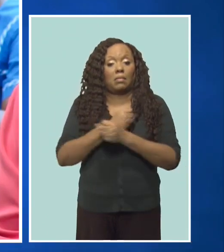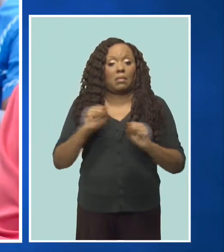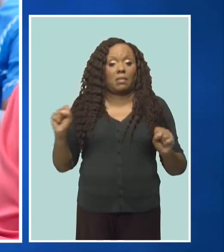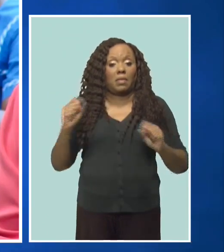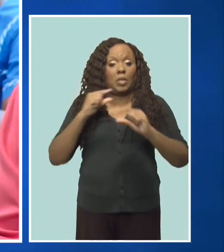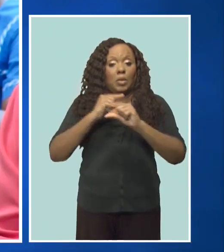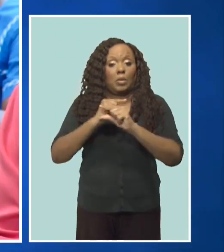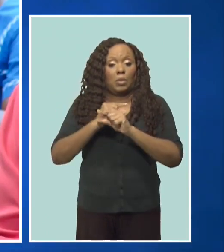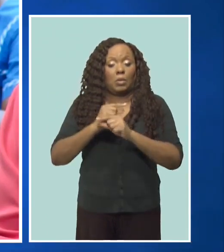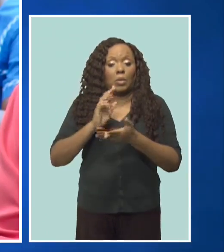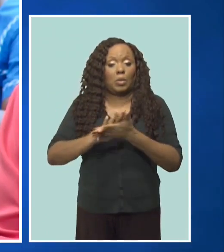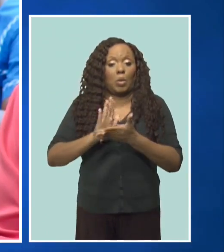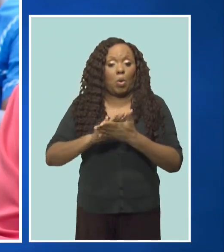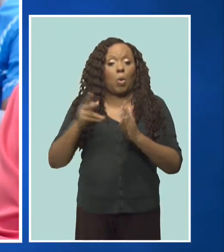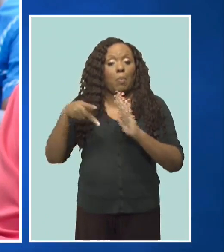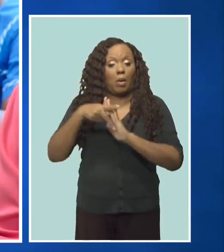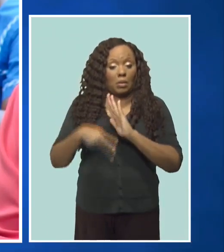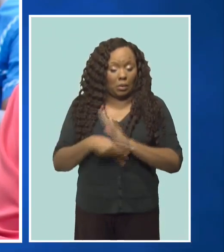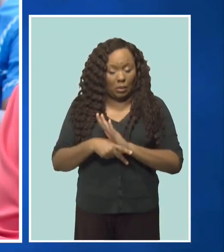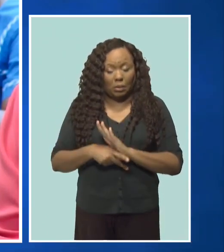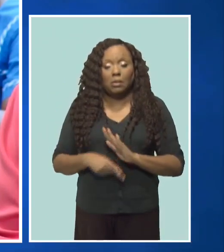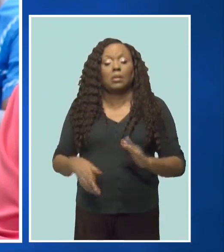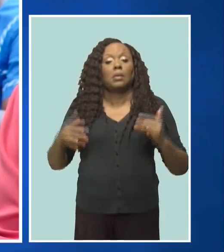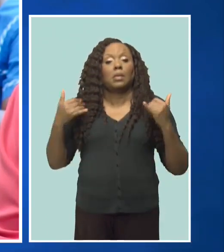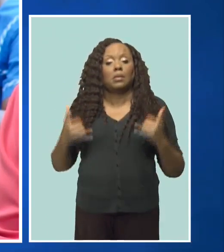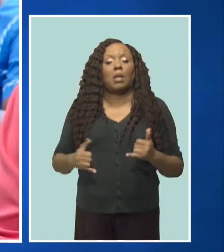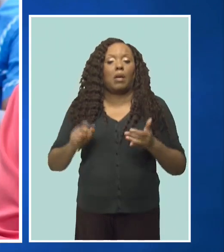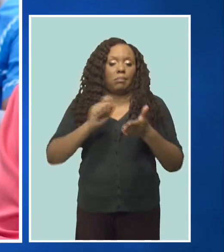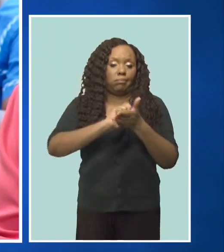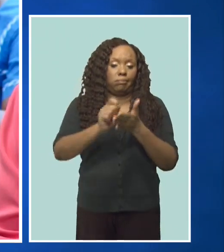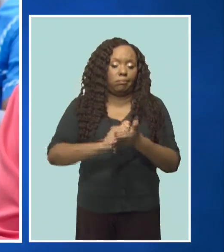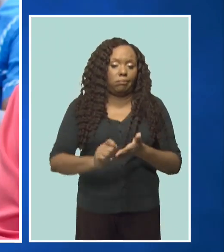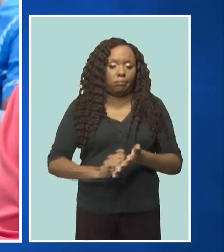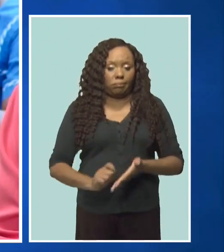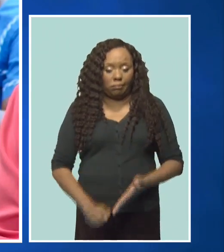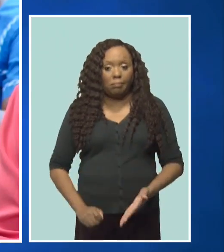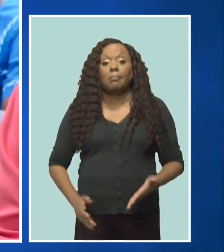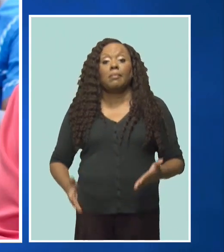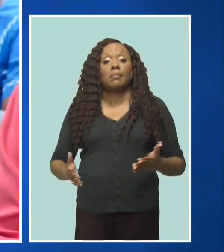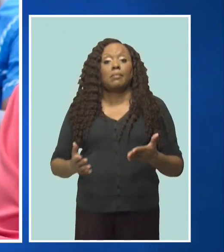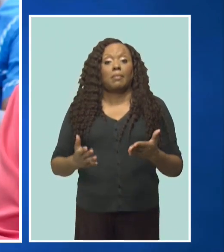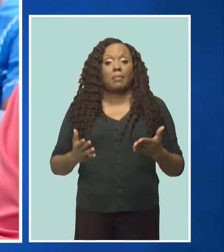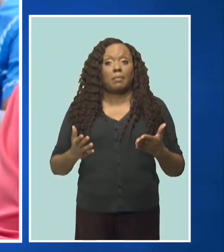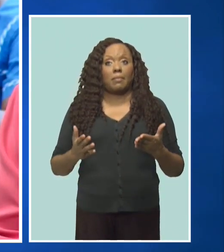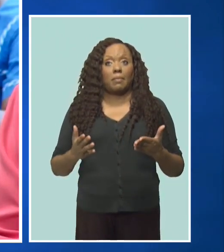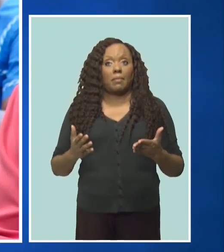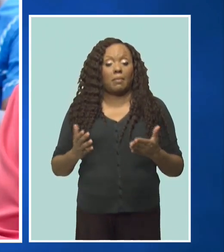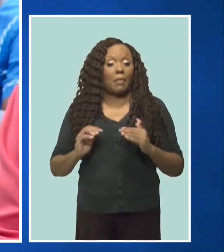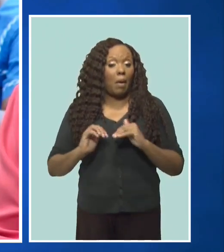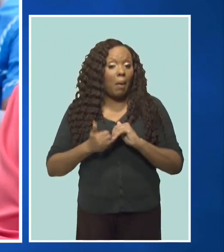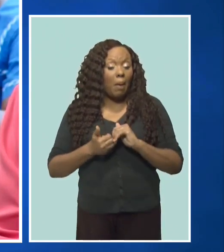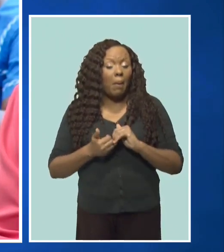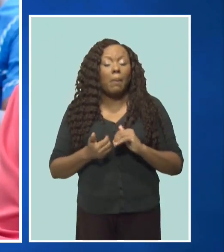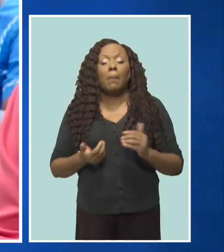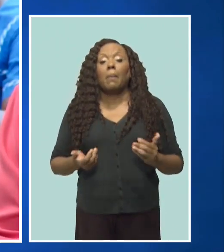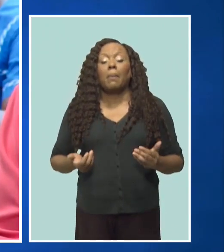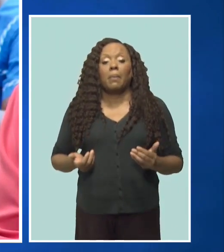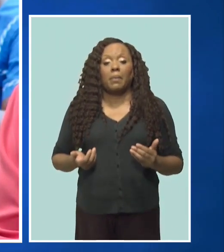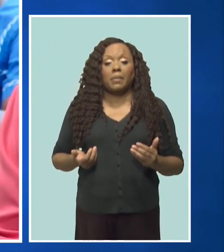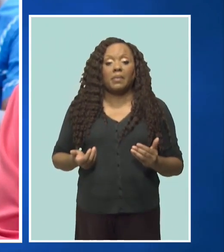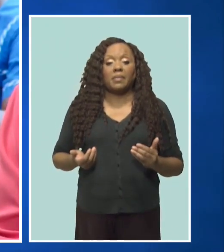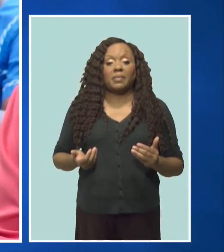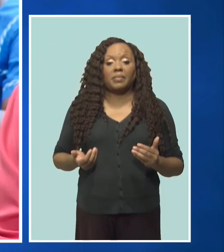it is now being finalized thanks to the support